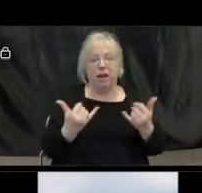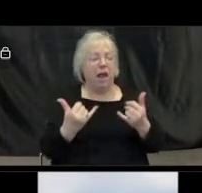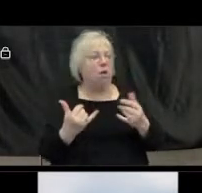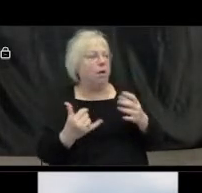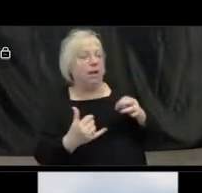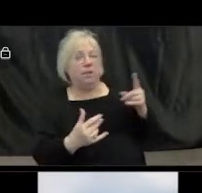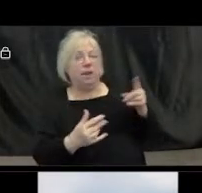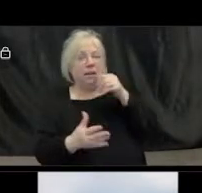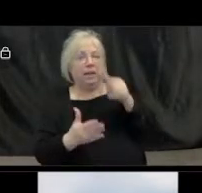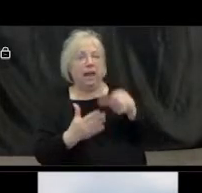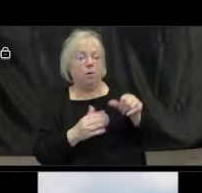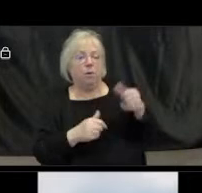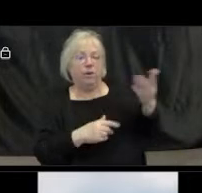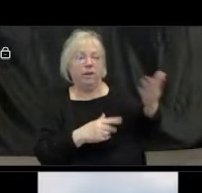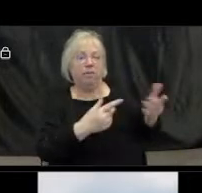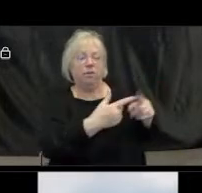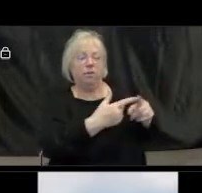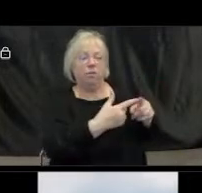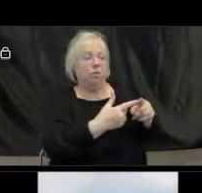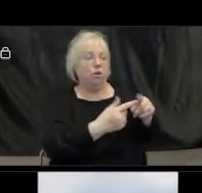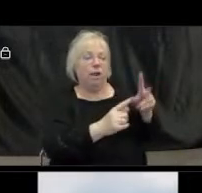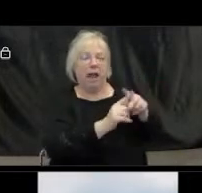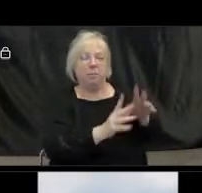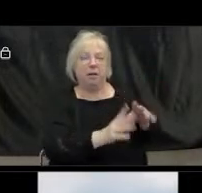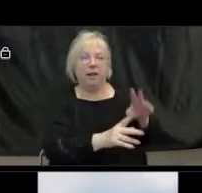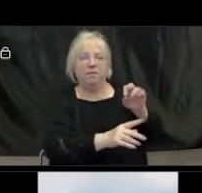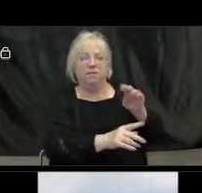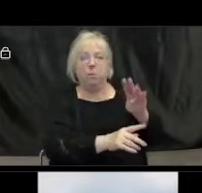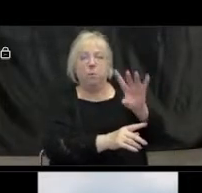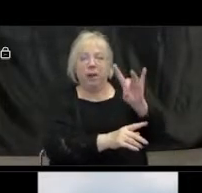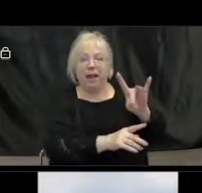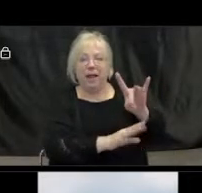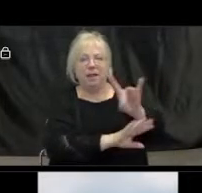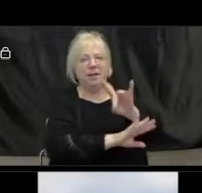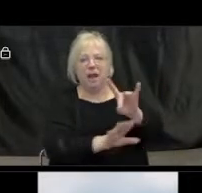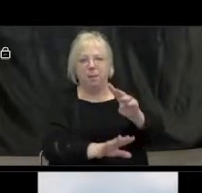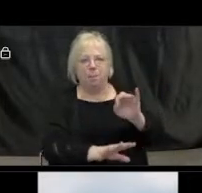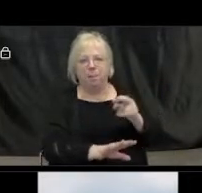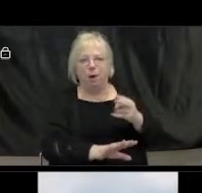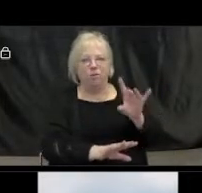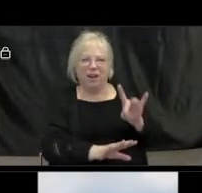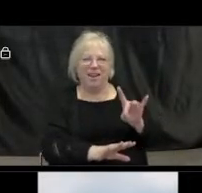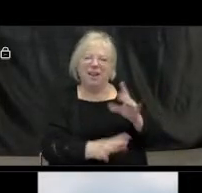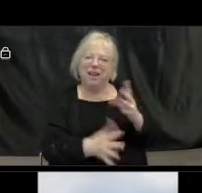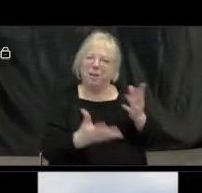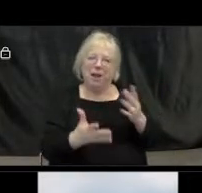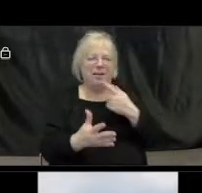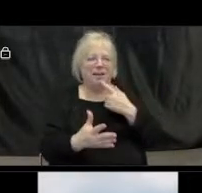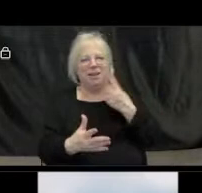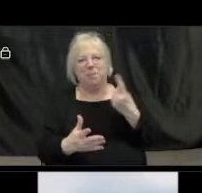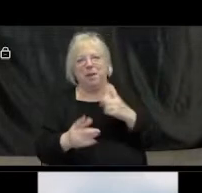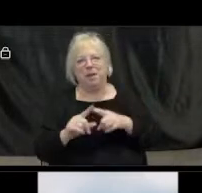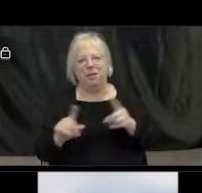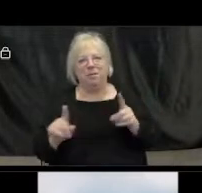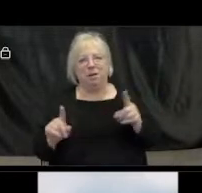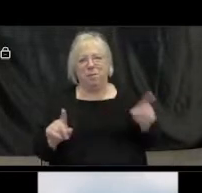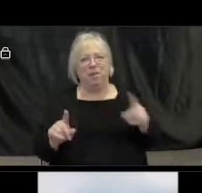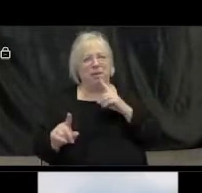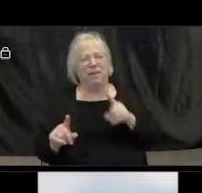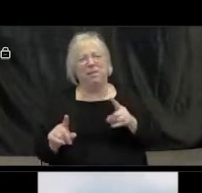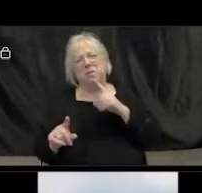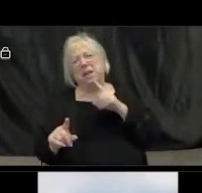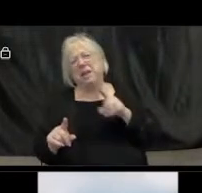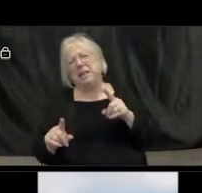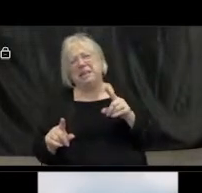if this letter had been presented to the applicant on February 8th instead of March 8th, I might be singing a different tune right now, but this is awfully late